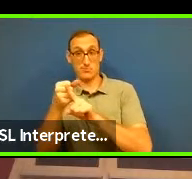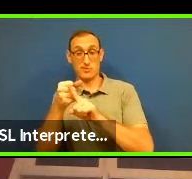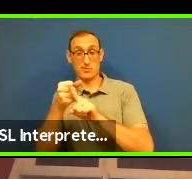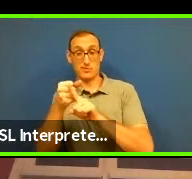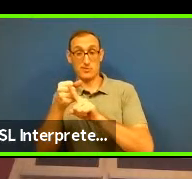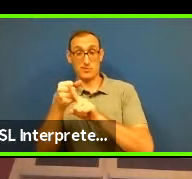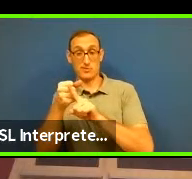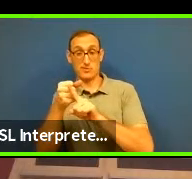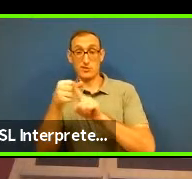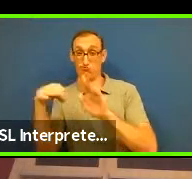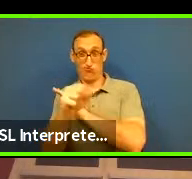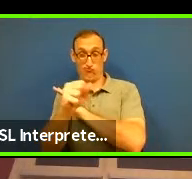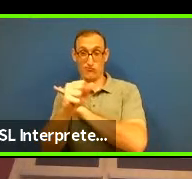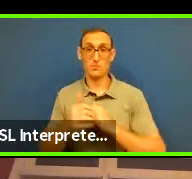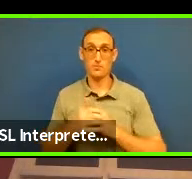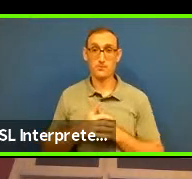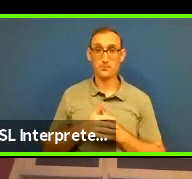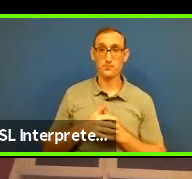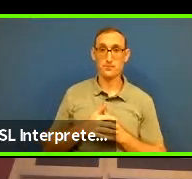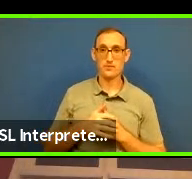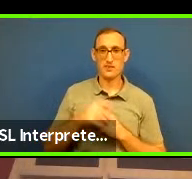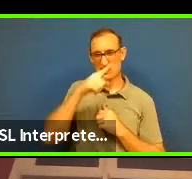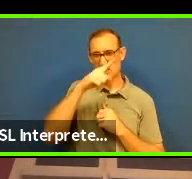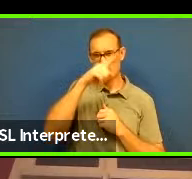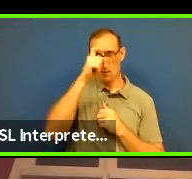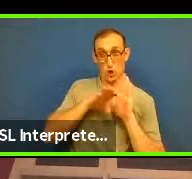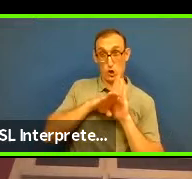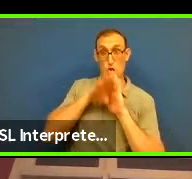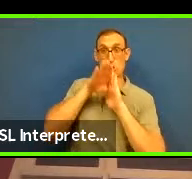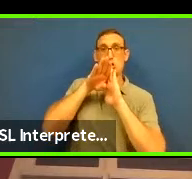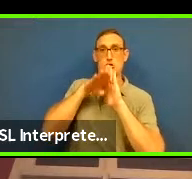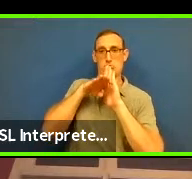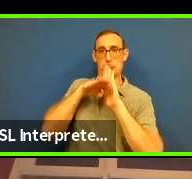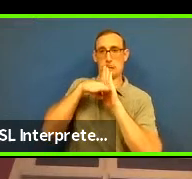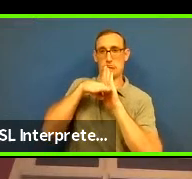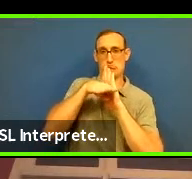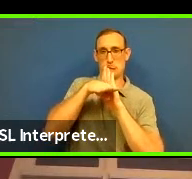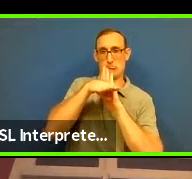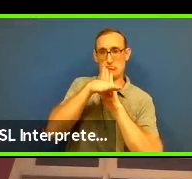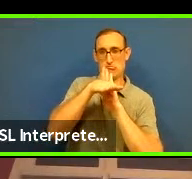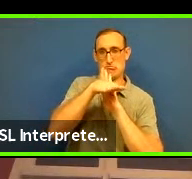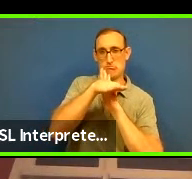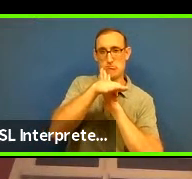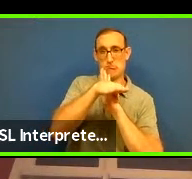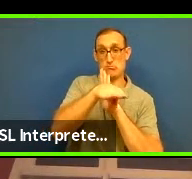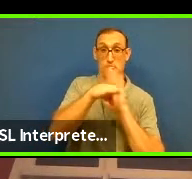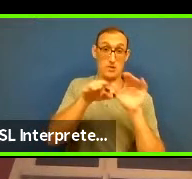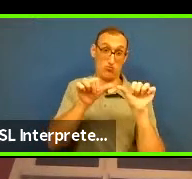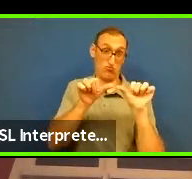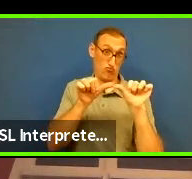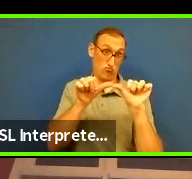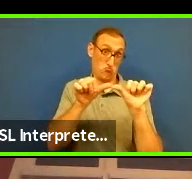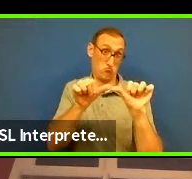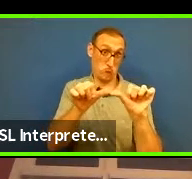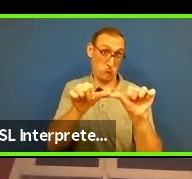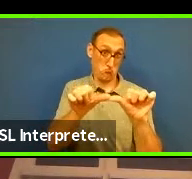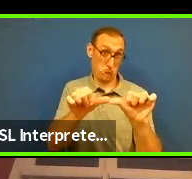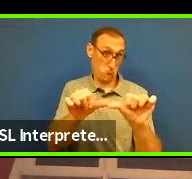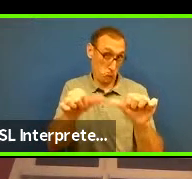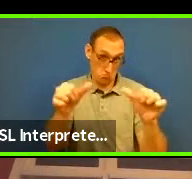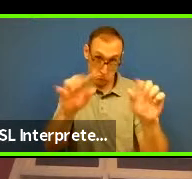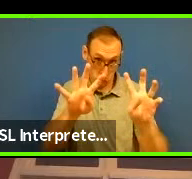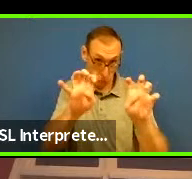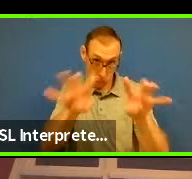the summer surge has bottomed out a little bit, and we may hang around this current level for a while. It's